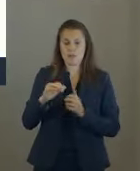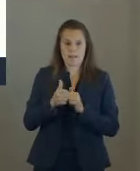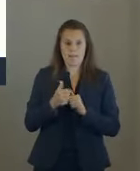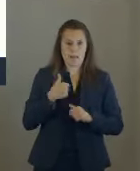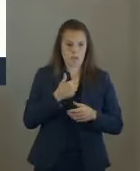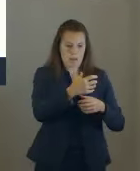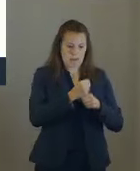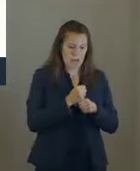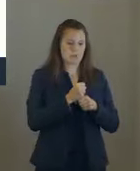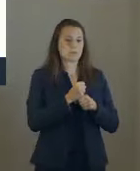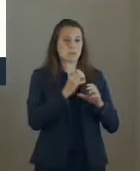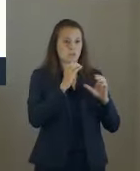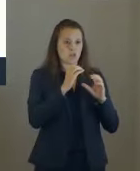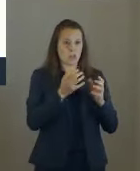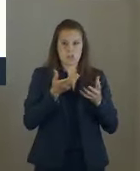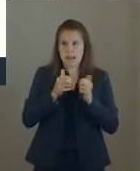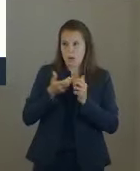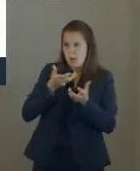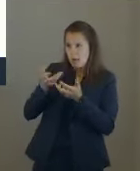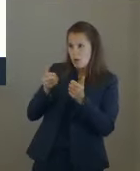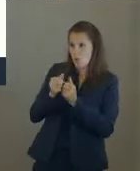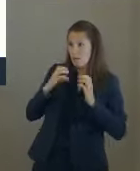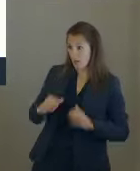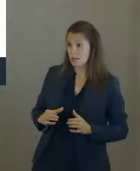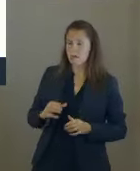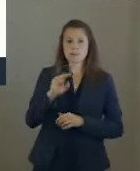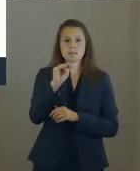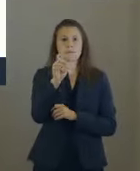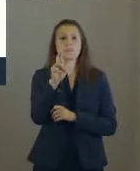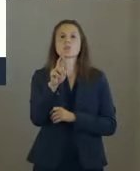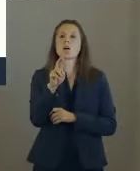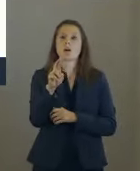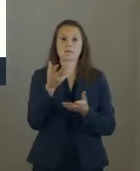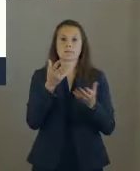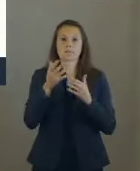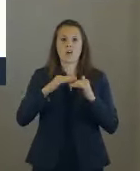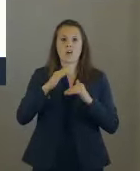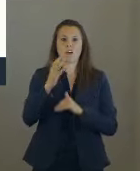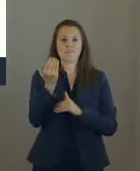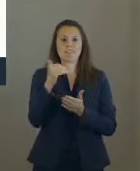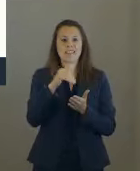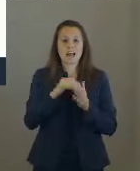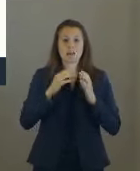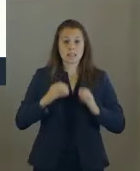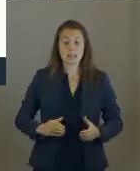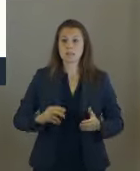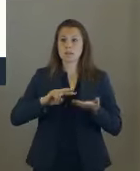provides communication with customers. The Michigan Department of Civil Rights serviced over 15,000 customers, resulting in